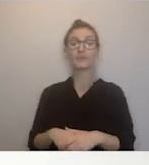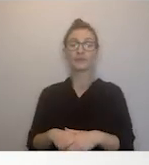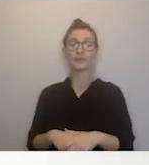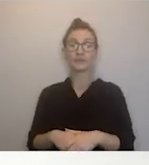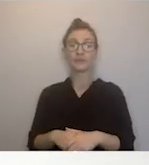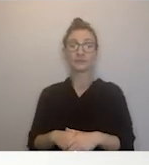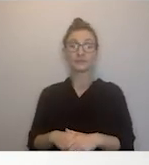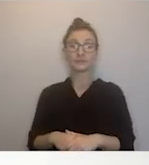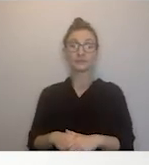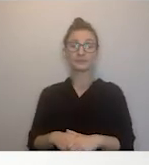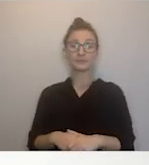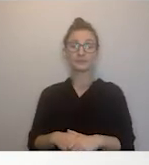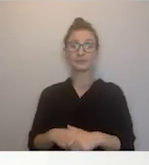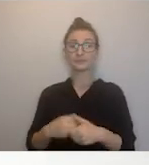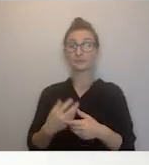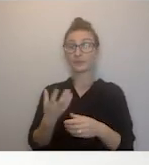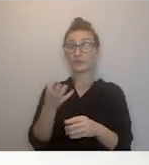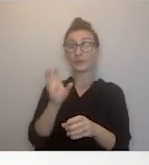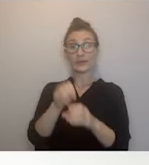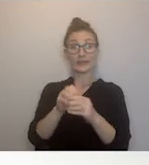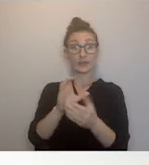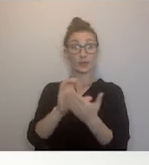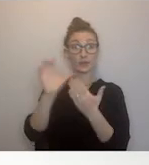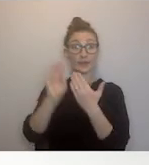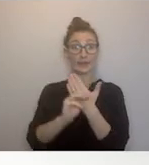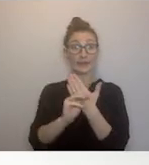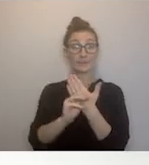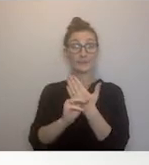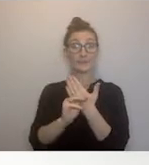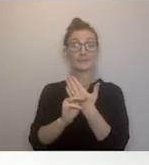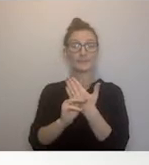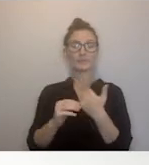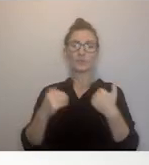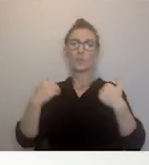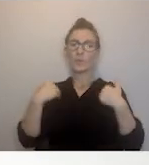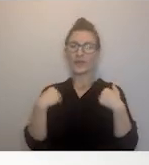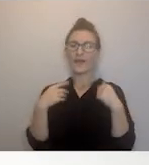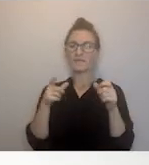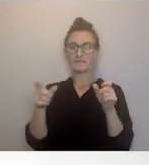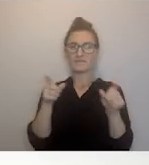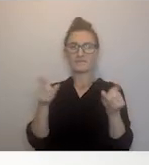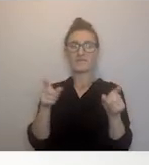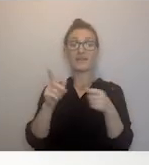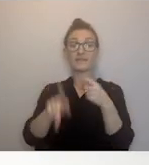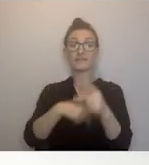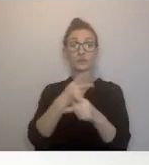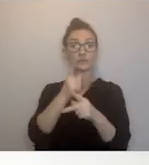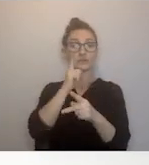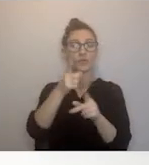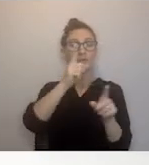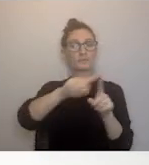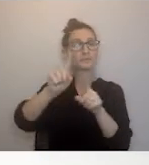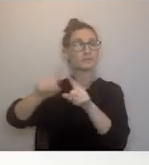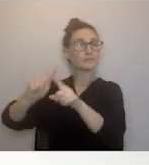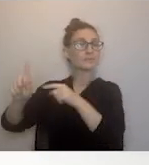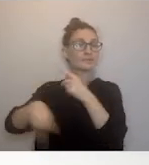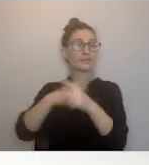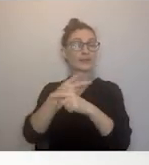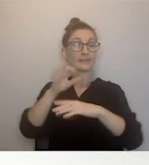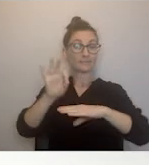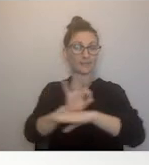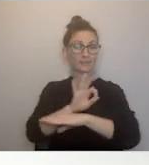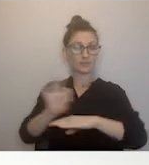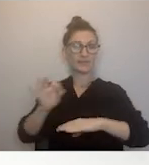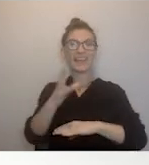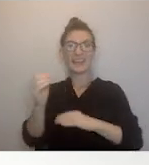can scaffold up, scaffold down, and inside our box of curriculum, our digital archive, we have versions of this program for every